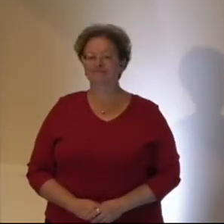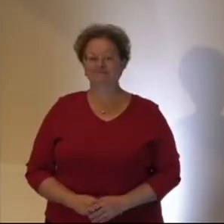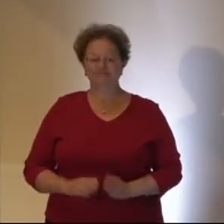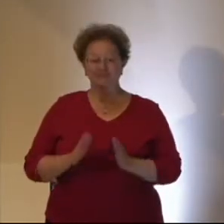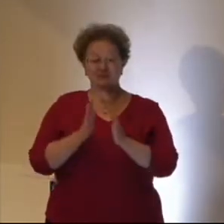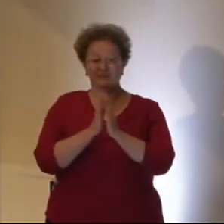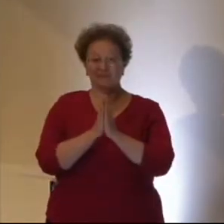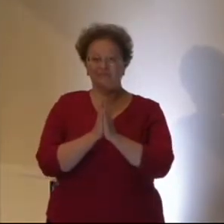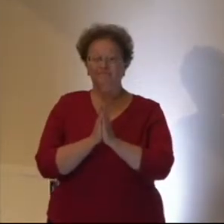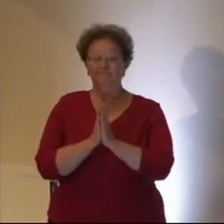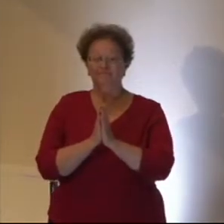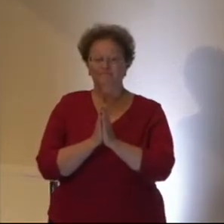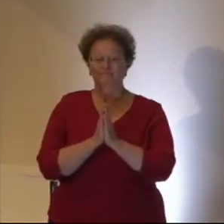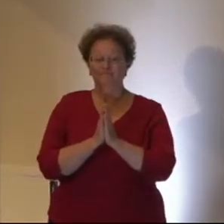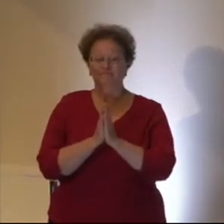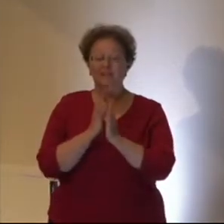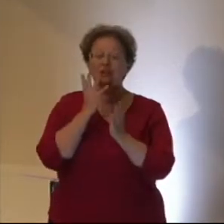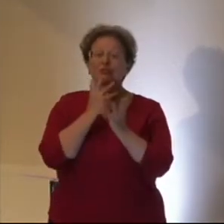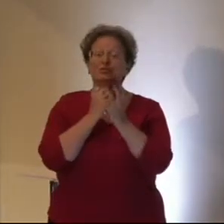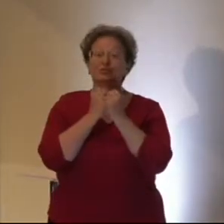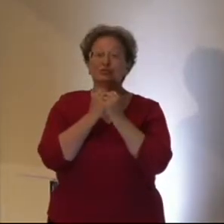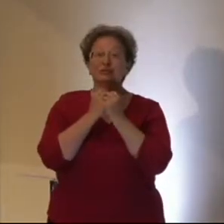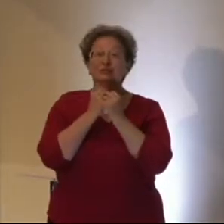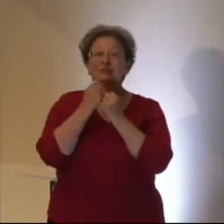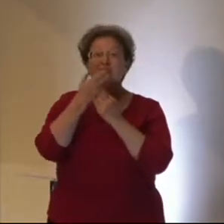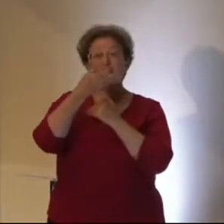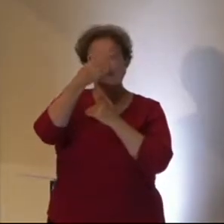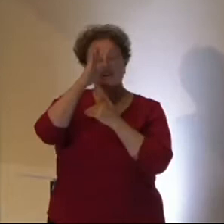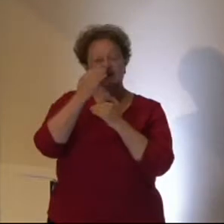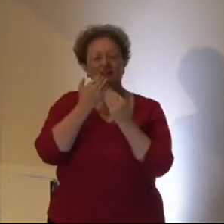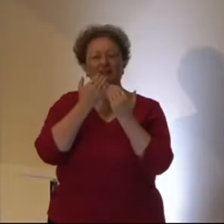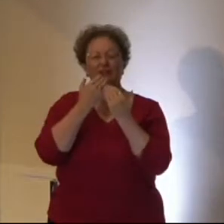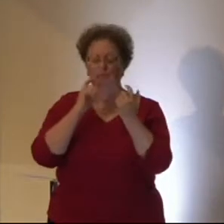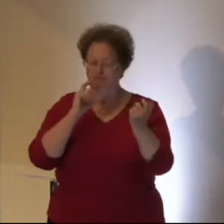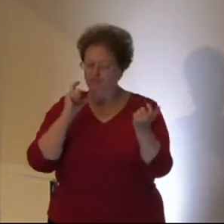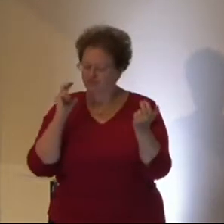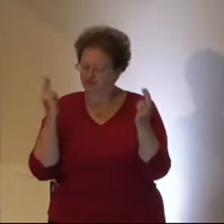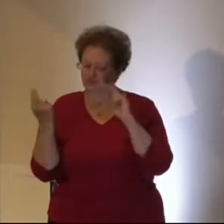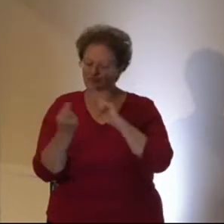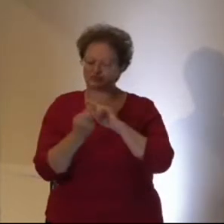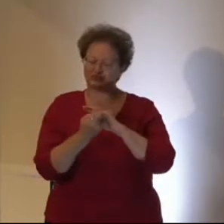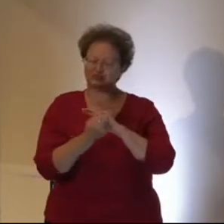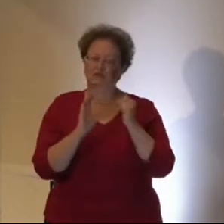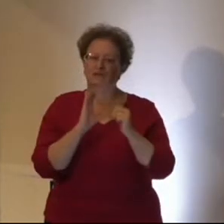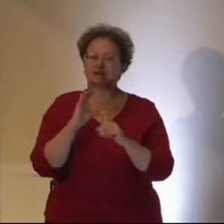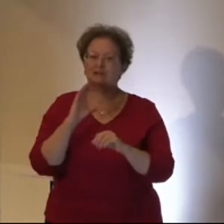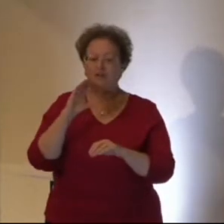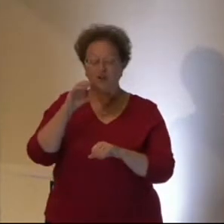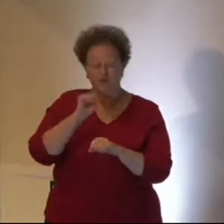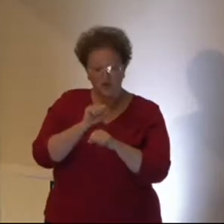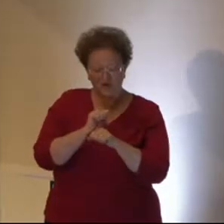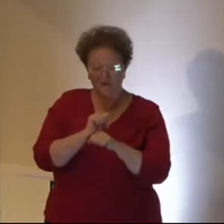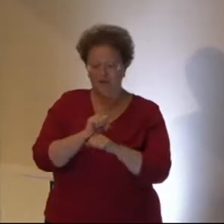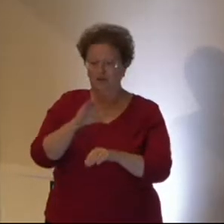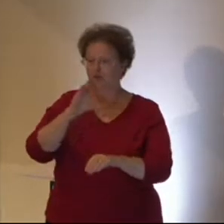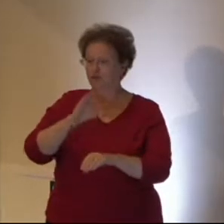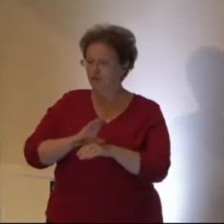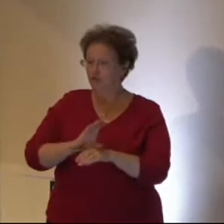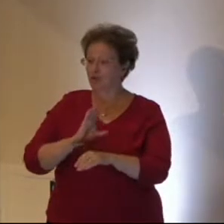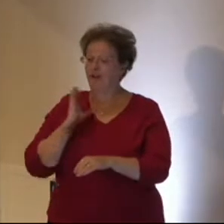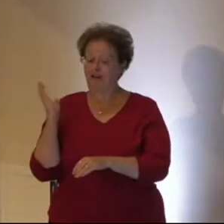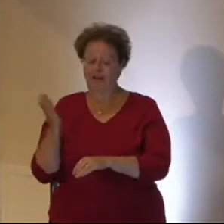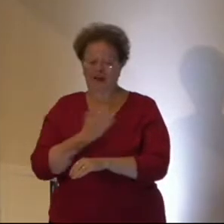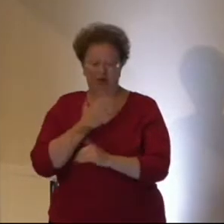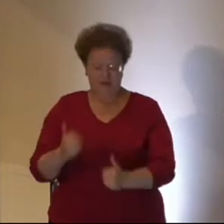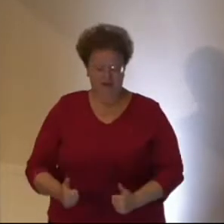I invite you to join me in prayer. Gracious God, we thank you for your reforming and transforming work in the church and in our lives. And we pray that work